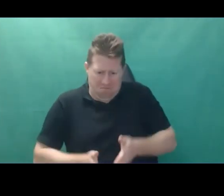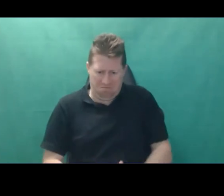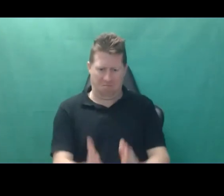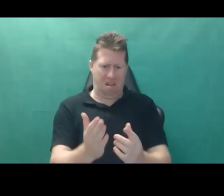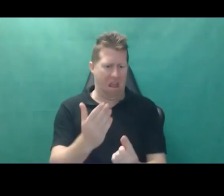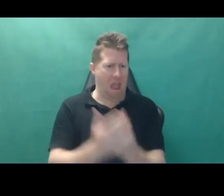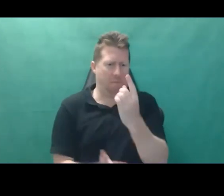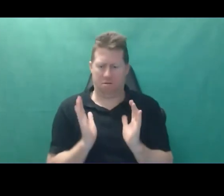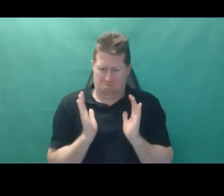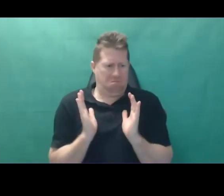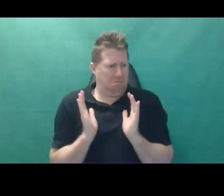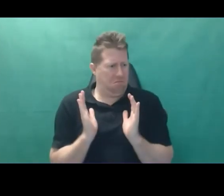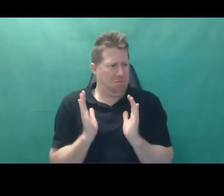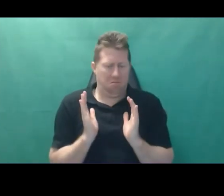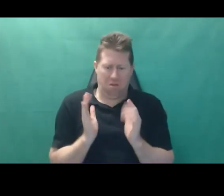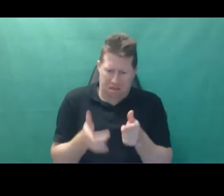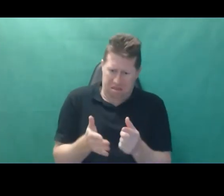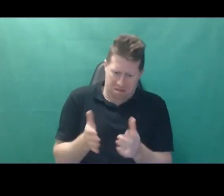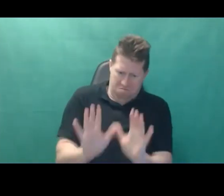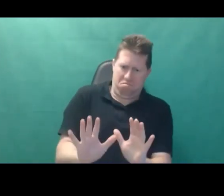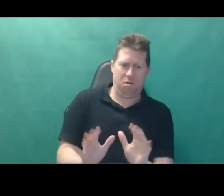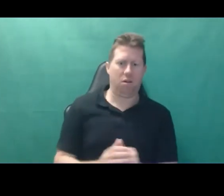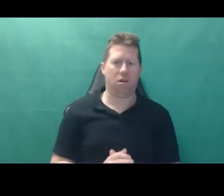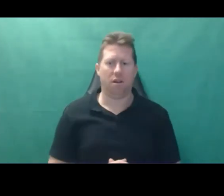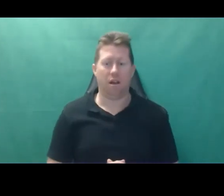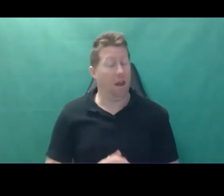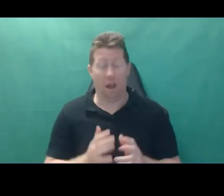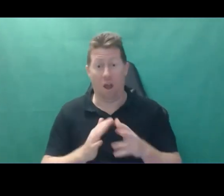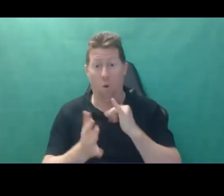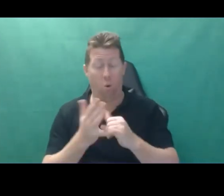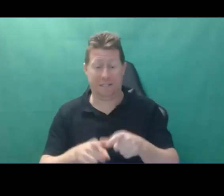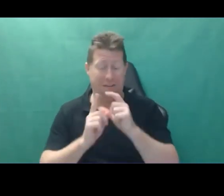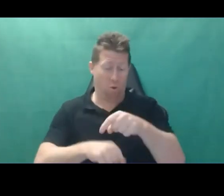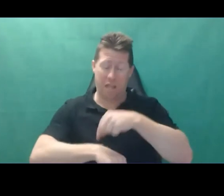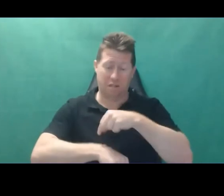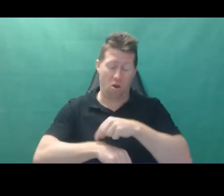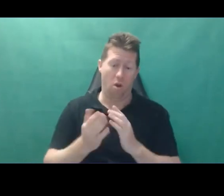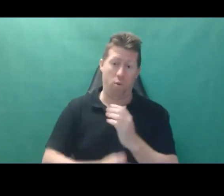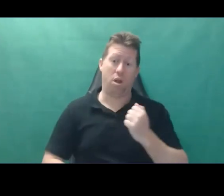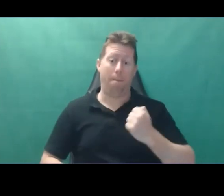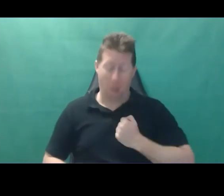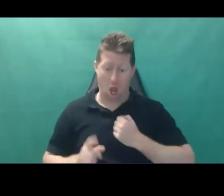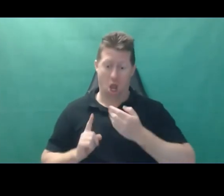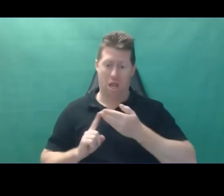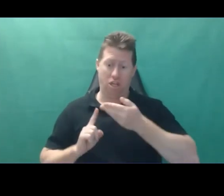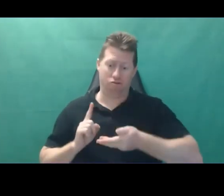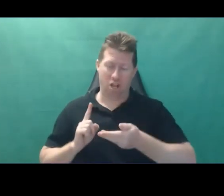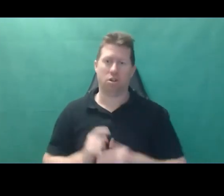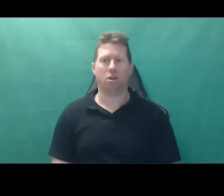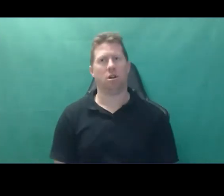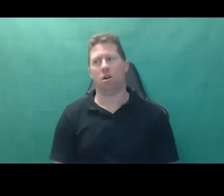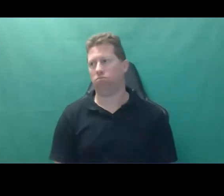an inherent condition. This was difficult at that time, because my generation, um, we were